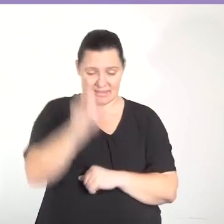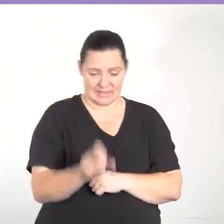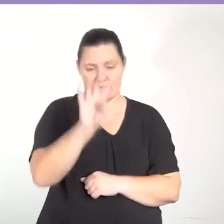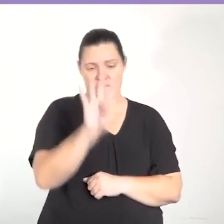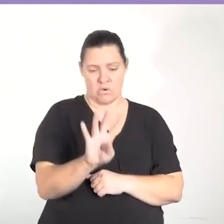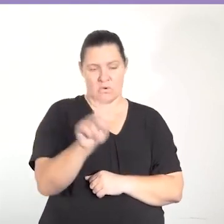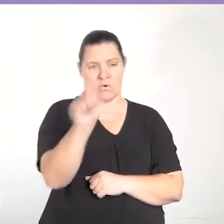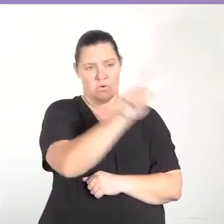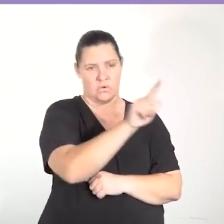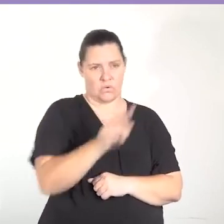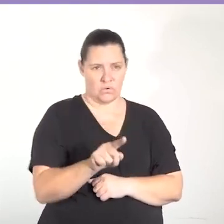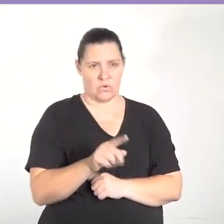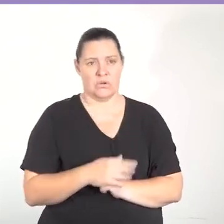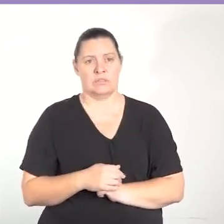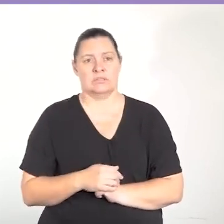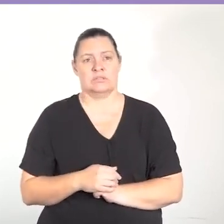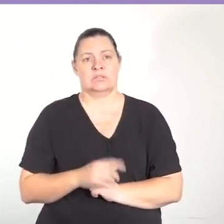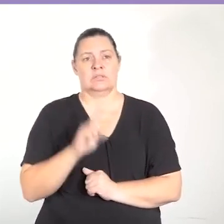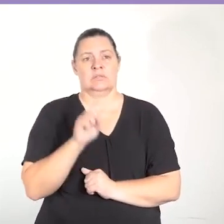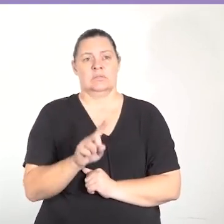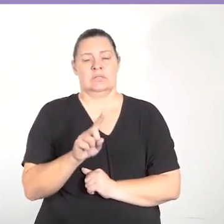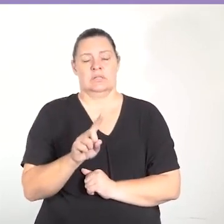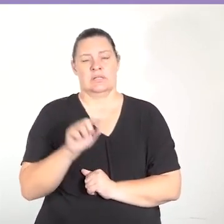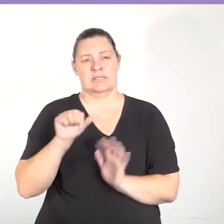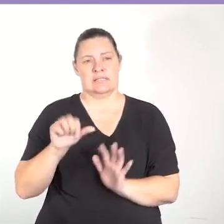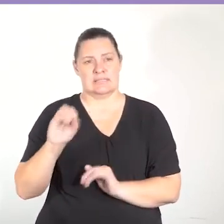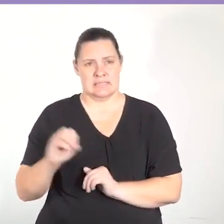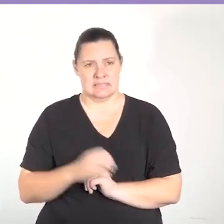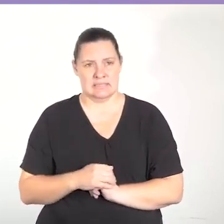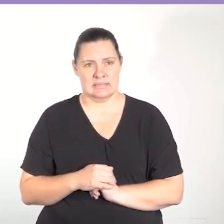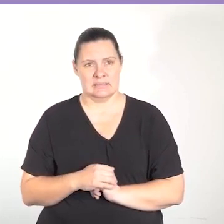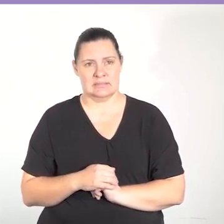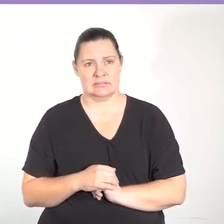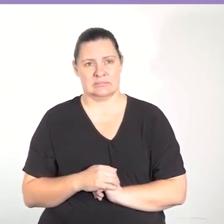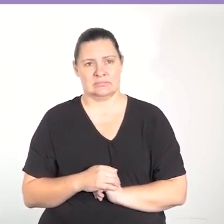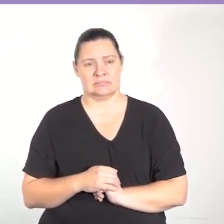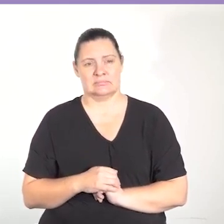tens column, and then 40 multiplied by 4 is 160.